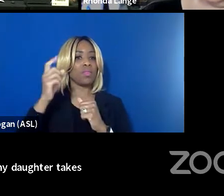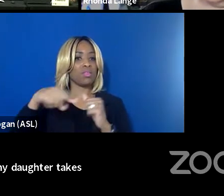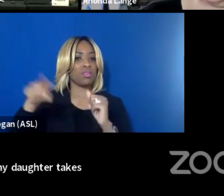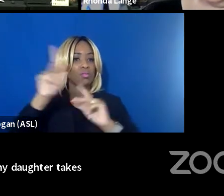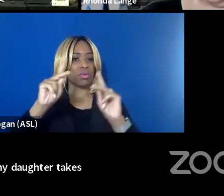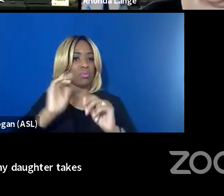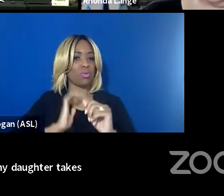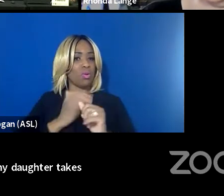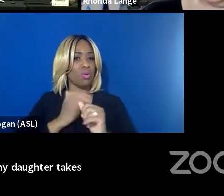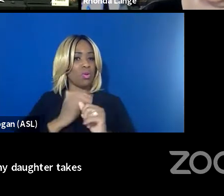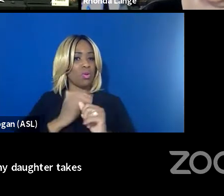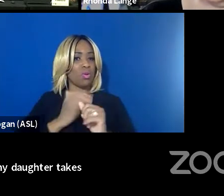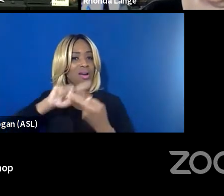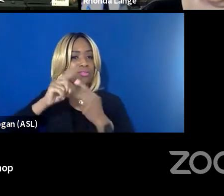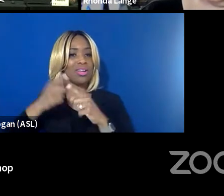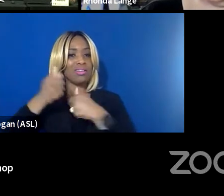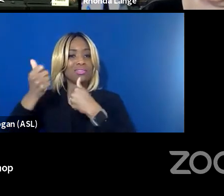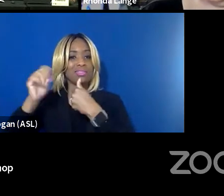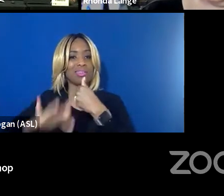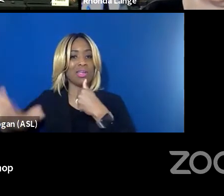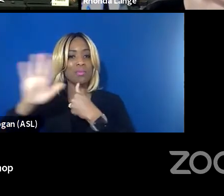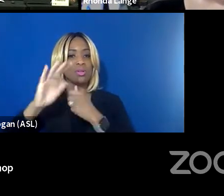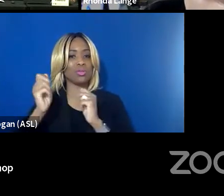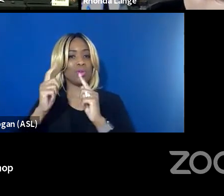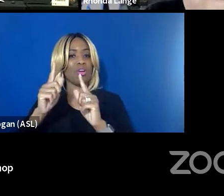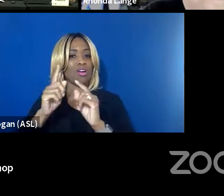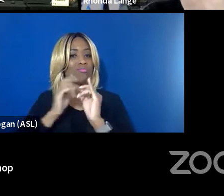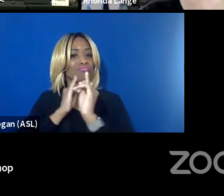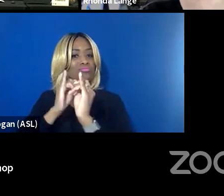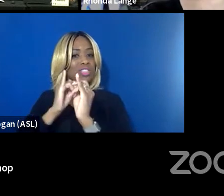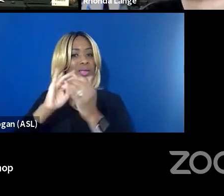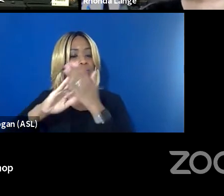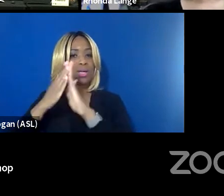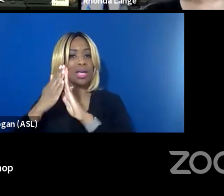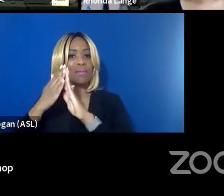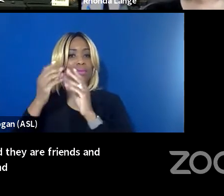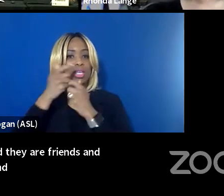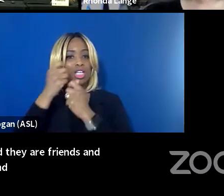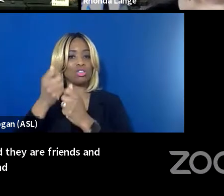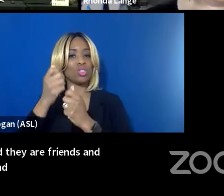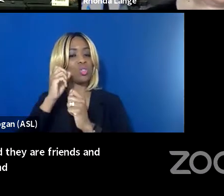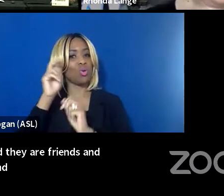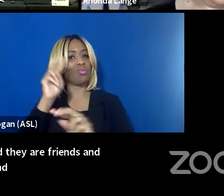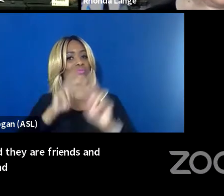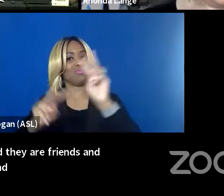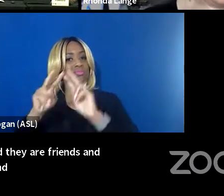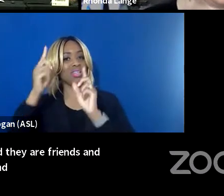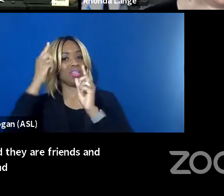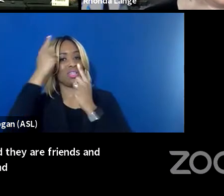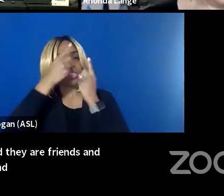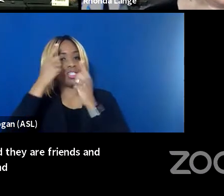our friends, our neighbors. We all share the same common interests. So I would urge you to look at that and consider that as you draw your